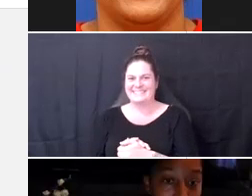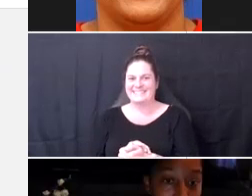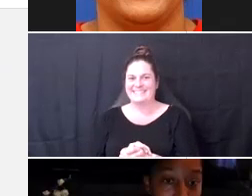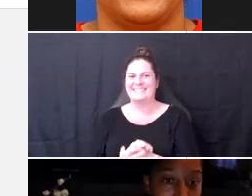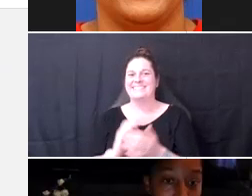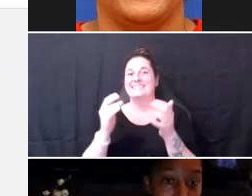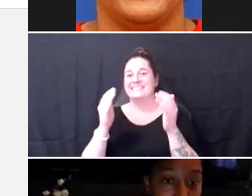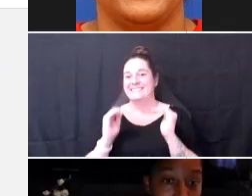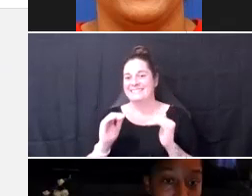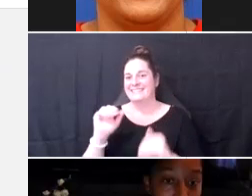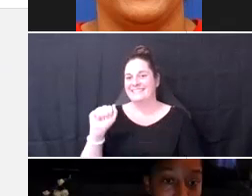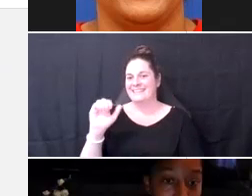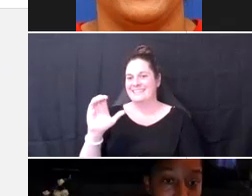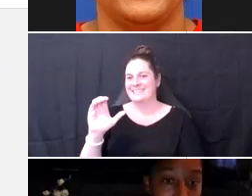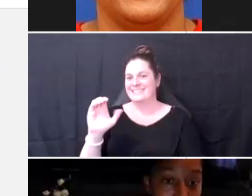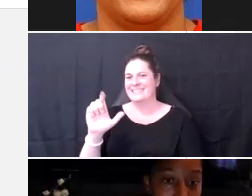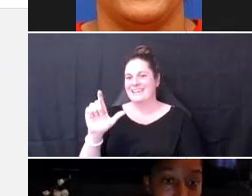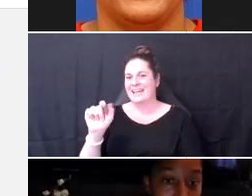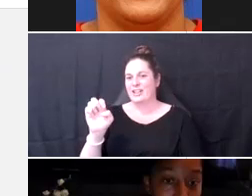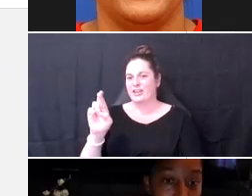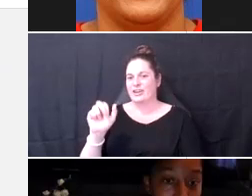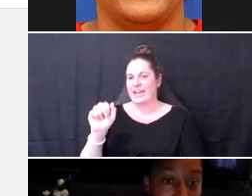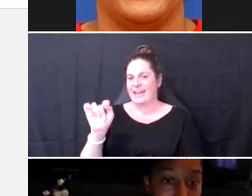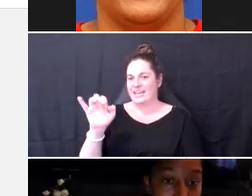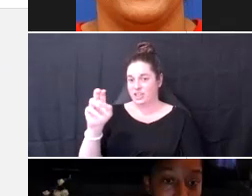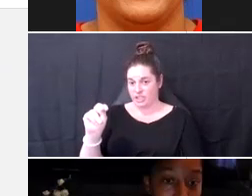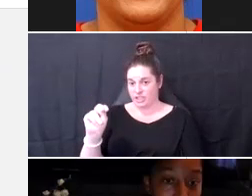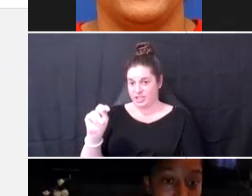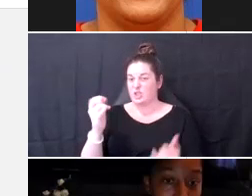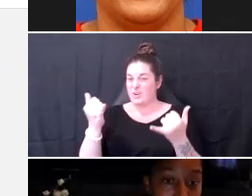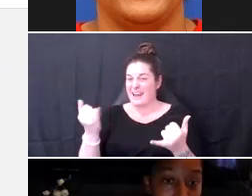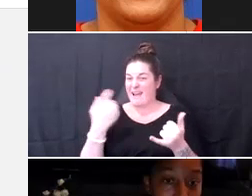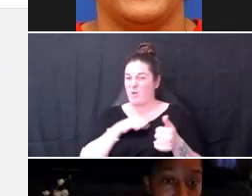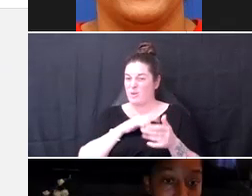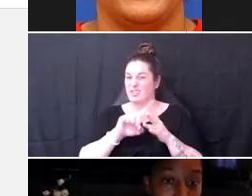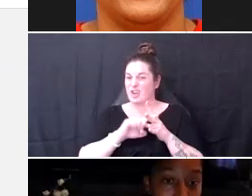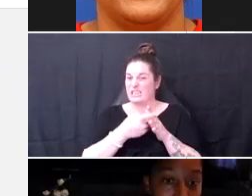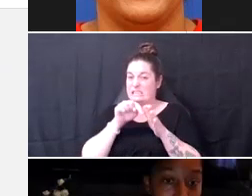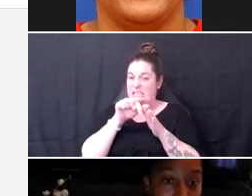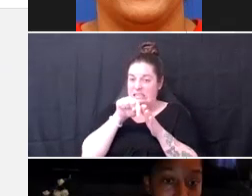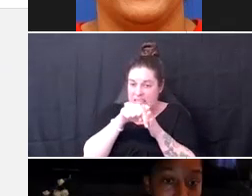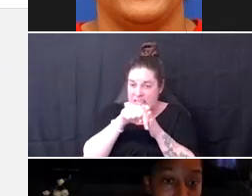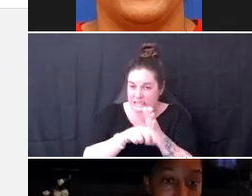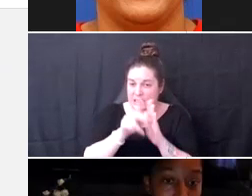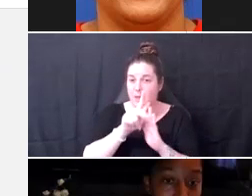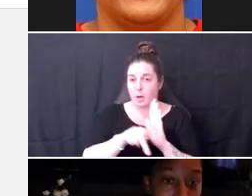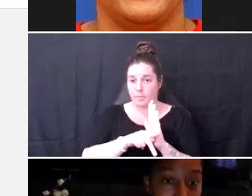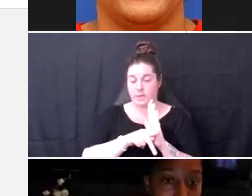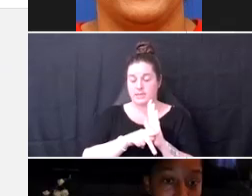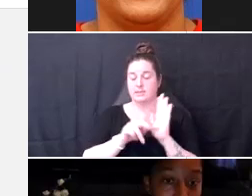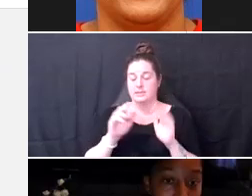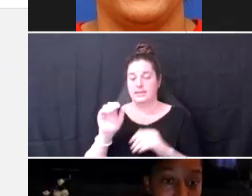So we're kind of moving into these properties now. And so I will say this to you.